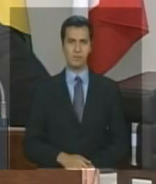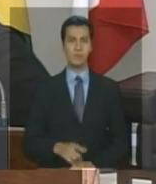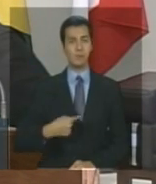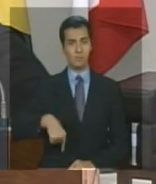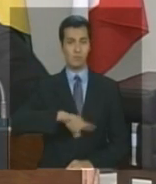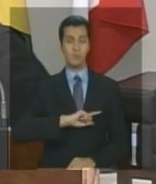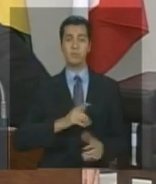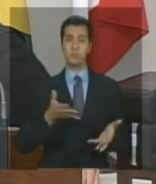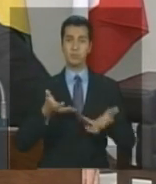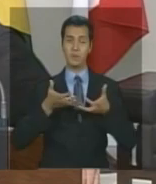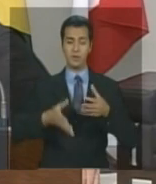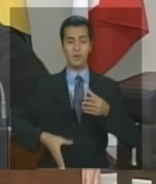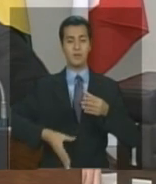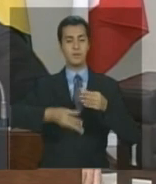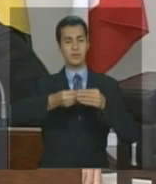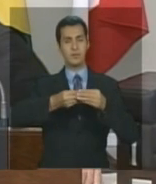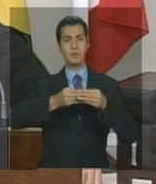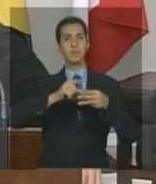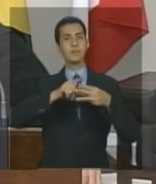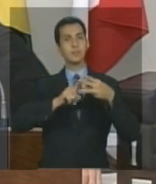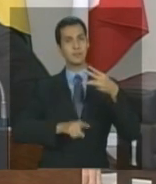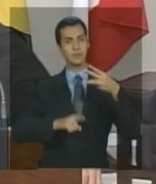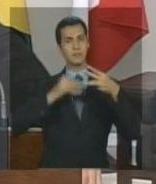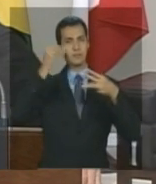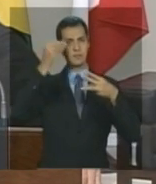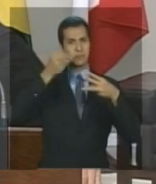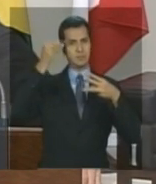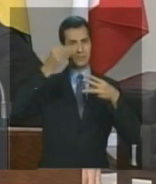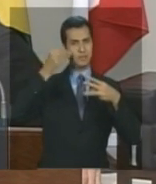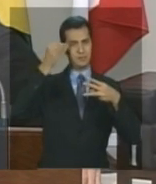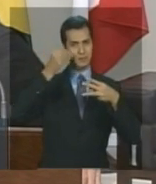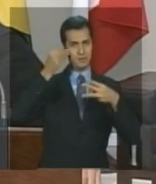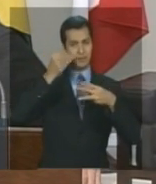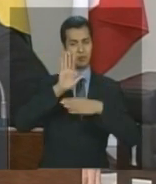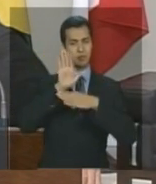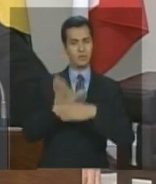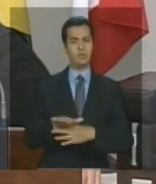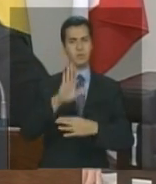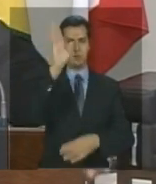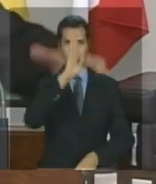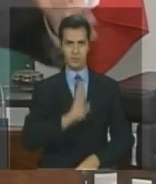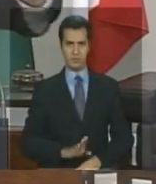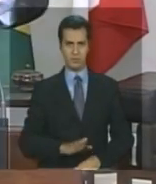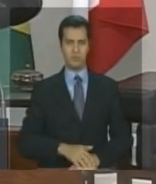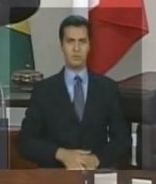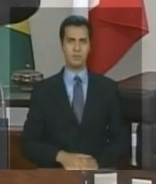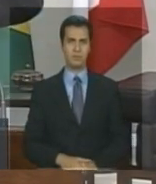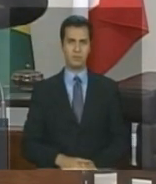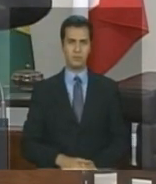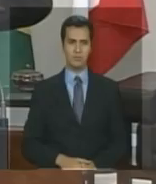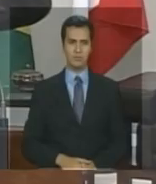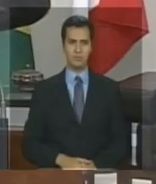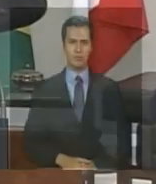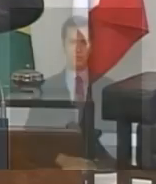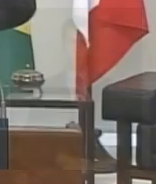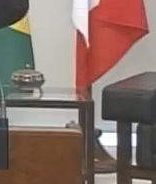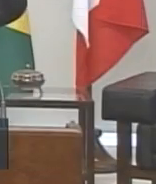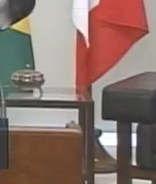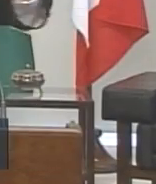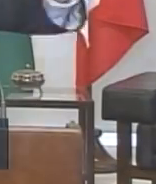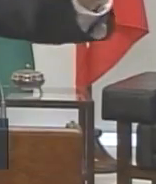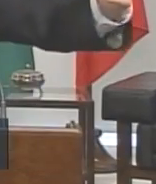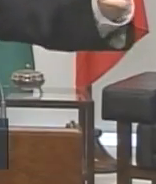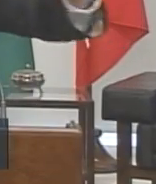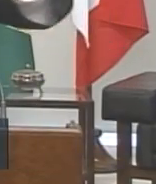três importantes experiências à experiência do Brasil no Ciências Sem Fronteiras. First is English or French as